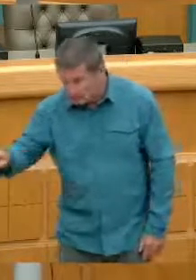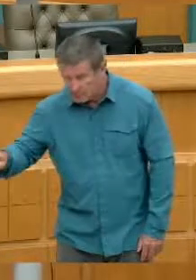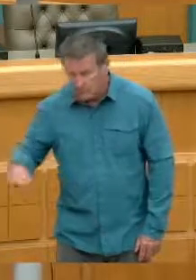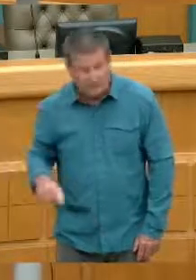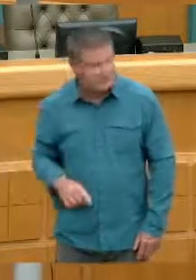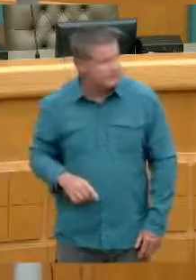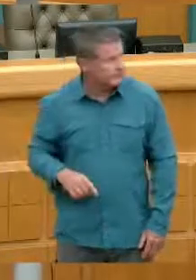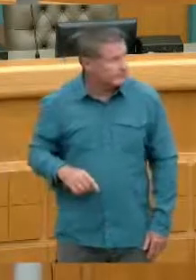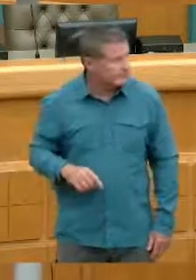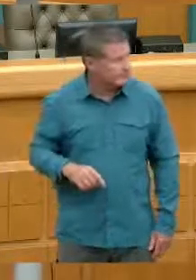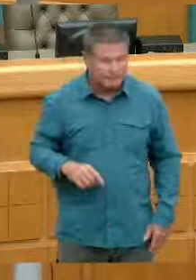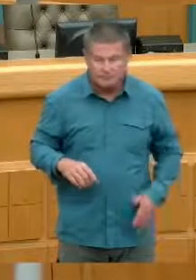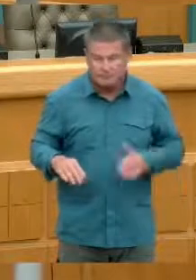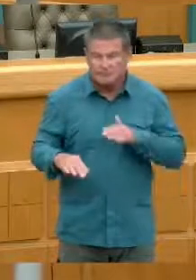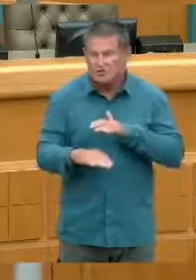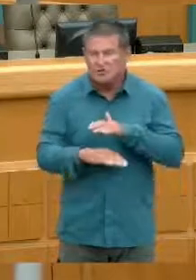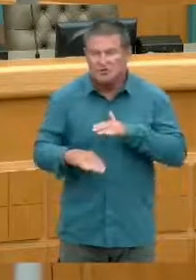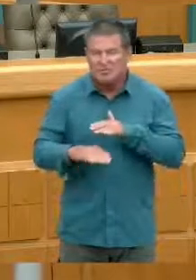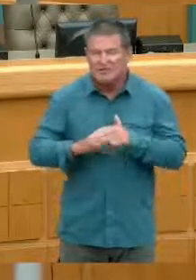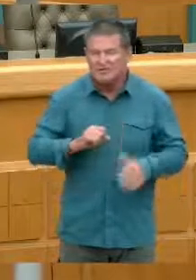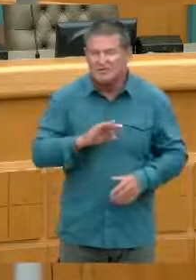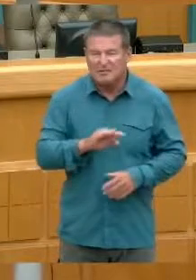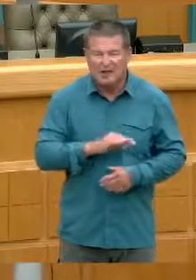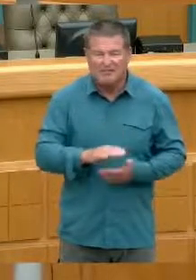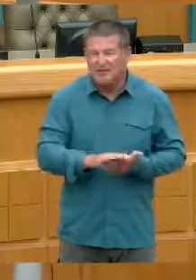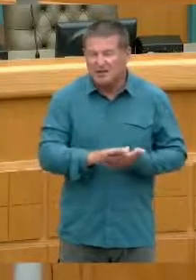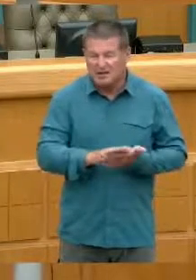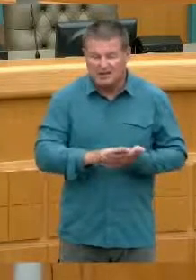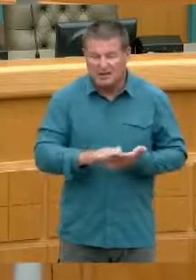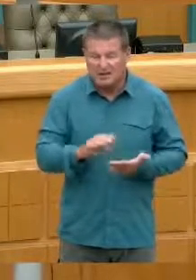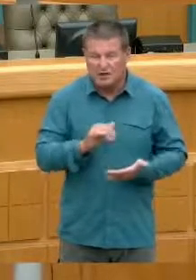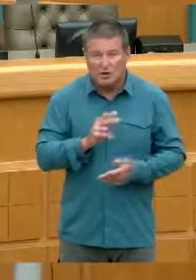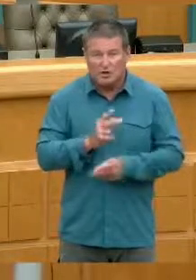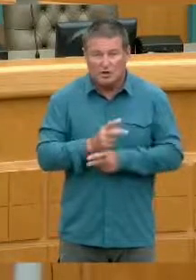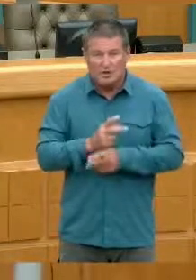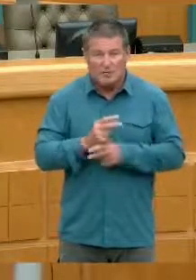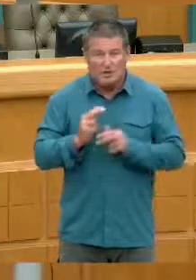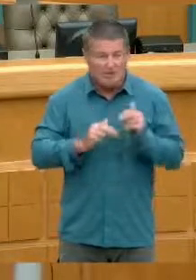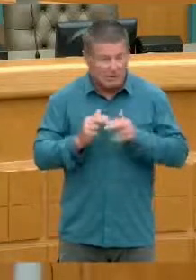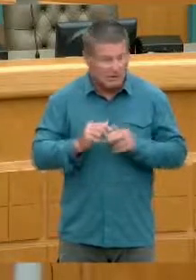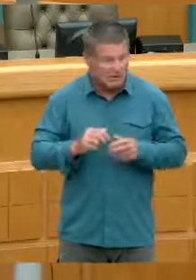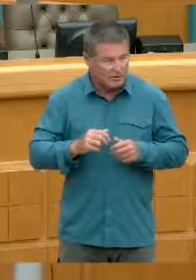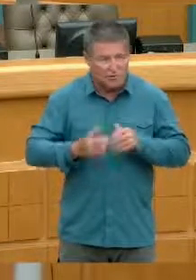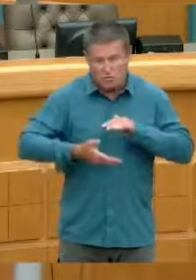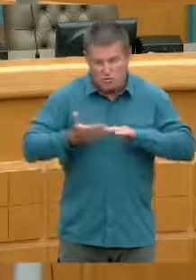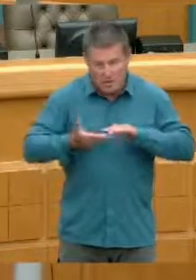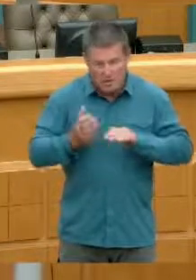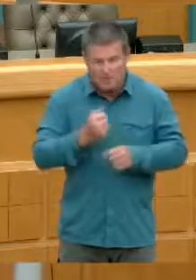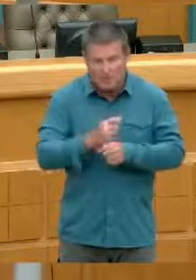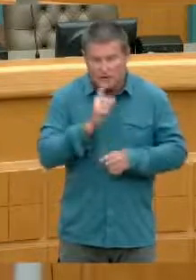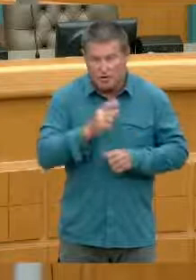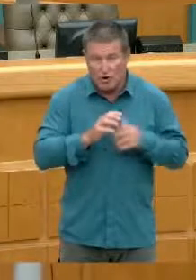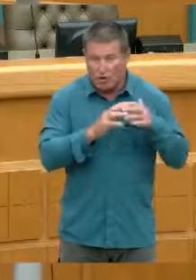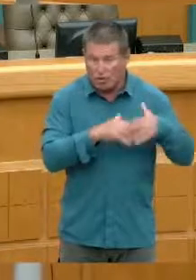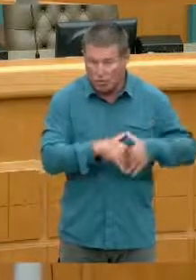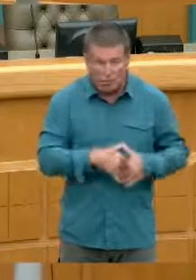basic infrastructure that needs to be there in place and support to keep the buildings going and make sure they don't fall into